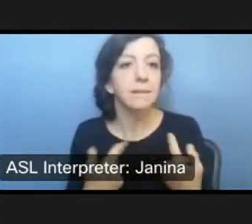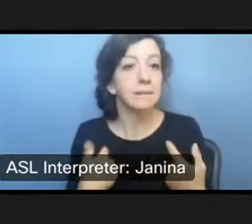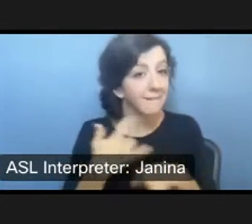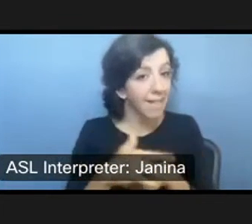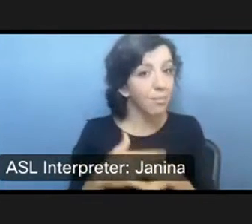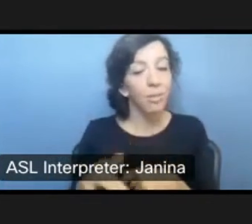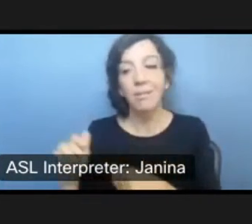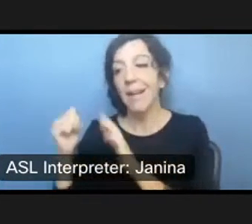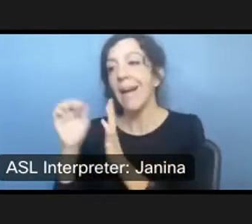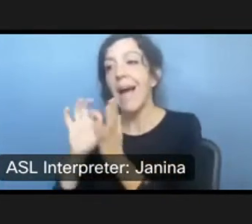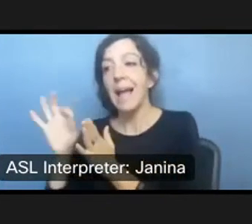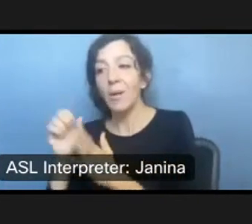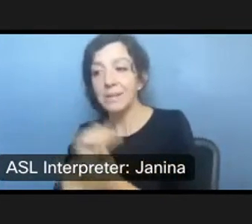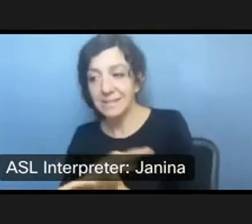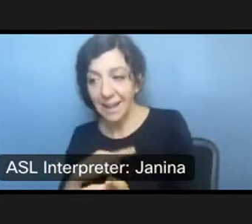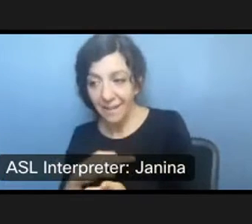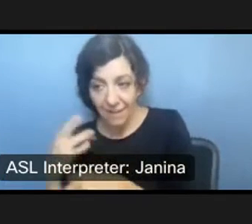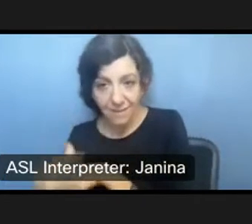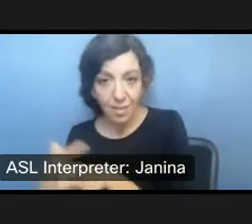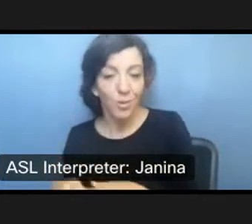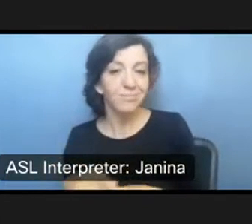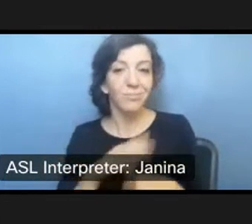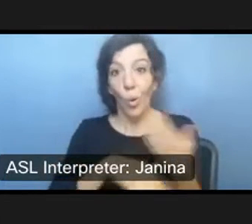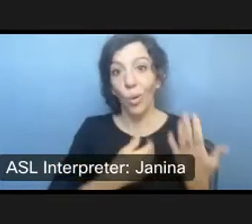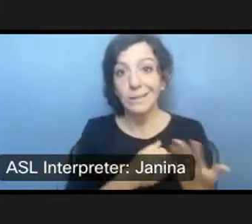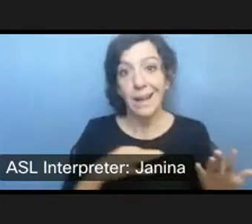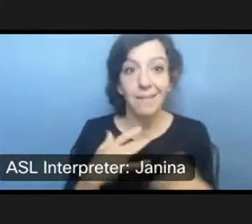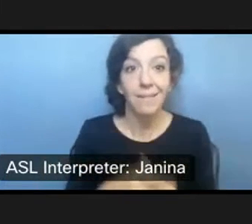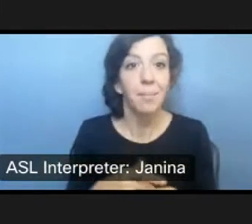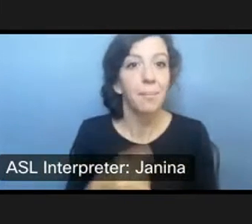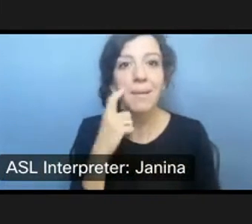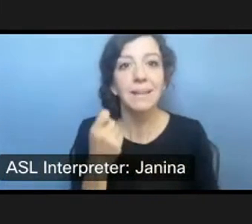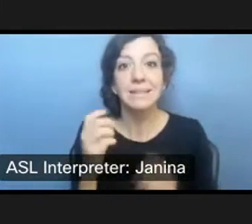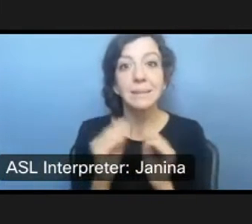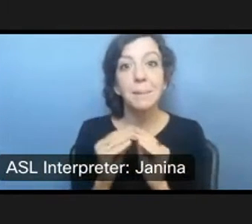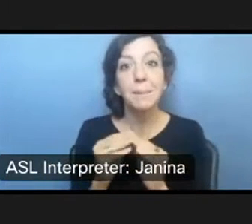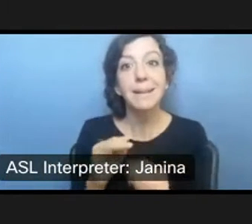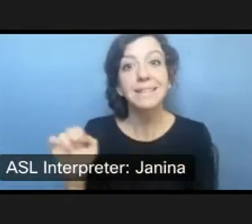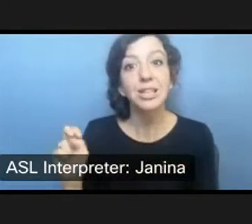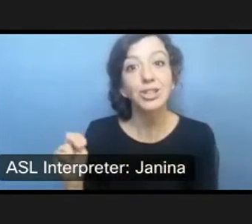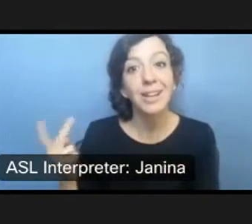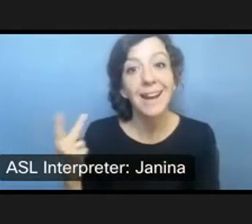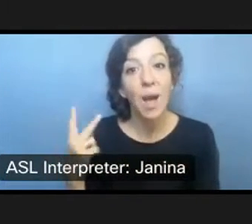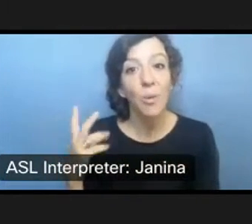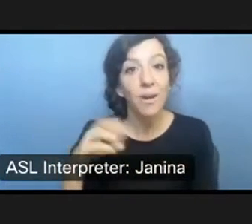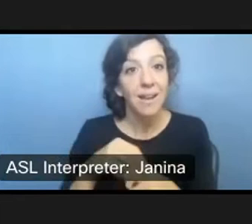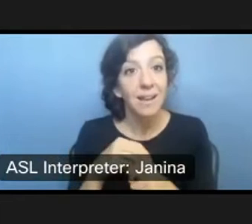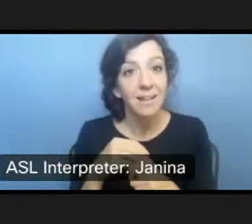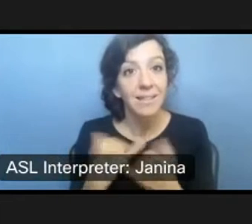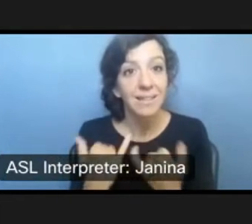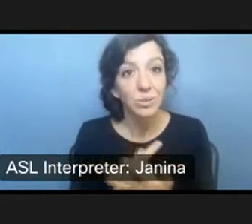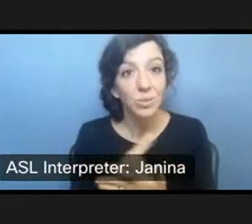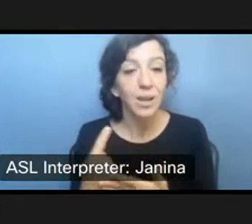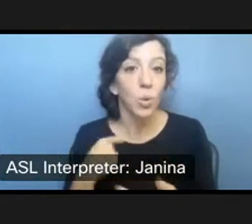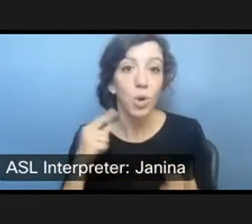our specialists are available to answer questions. Because like just the meetings that Gina and I were in this week, and others, like we